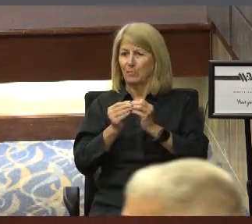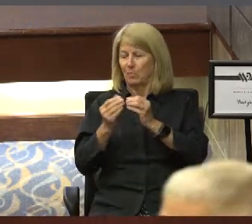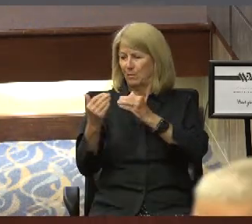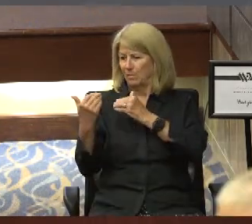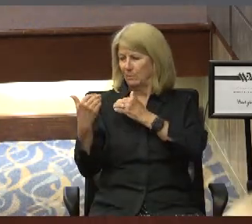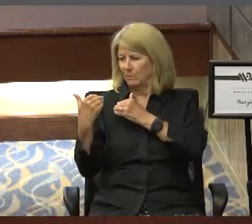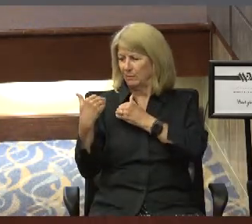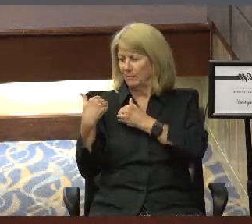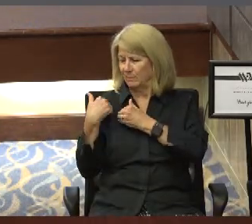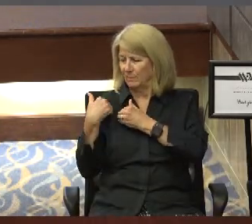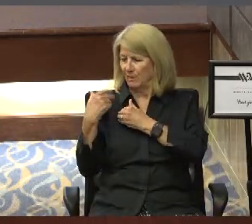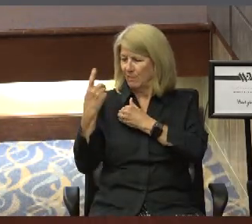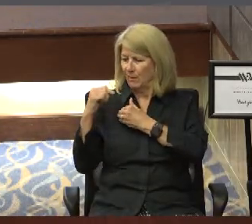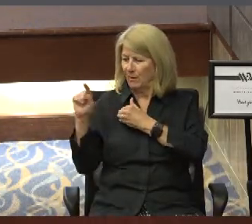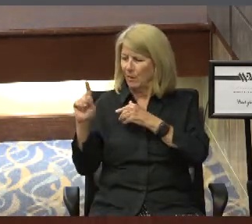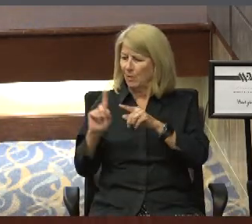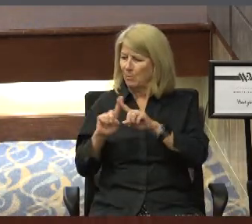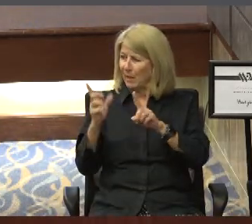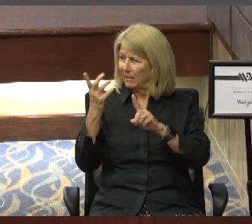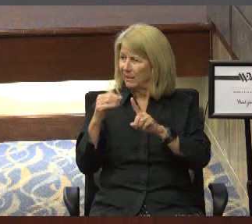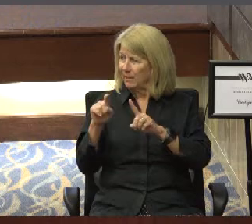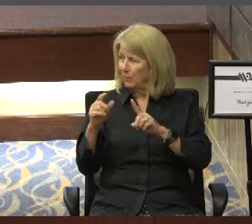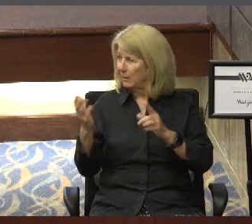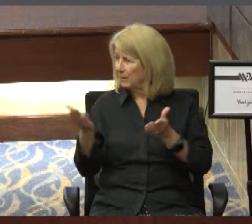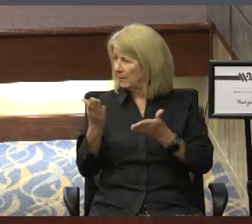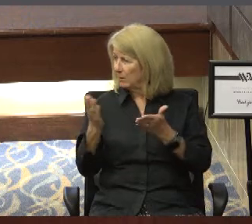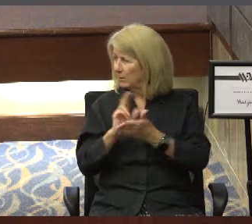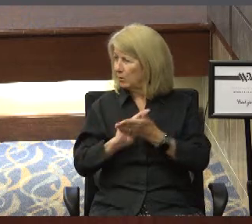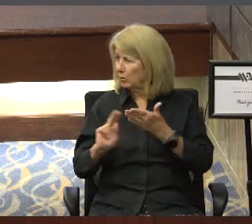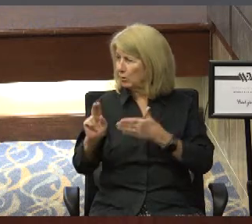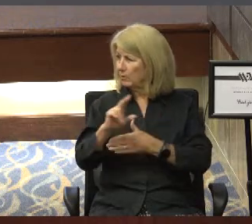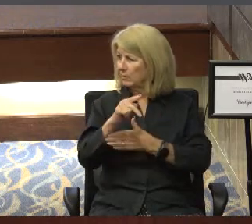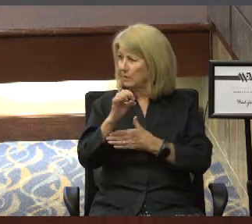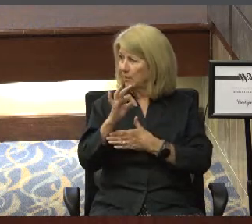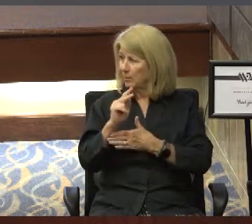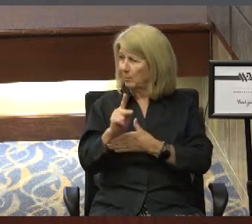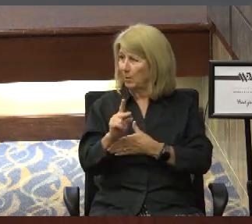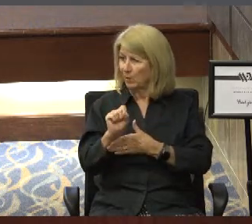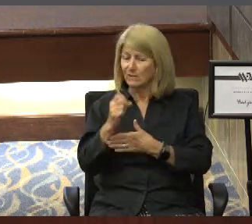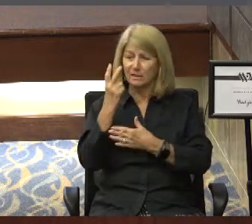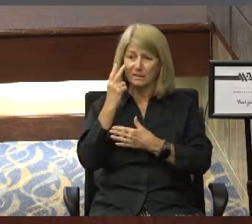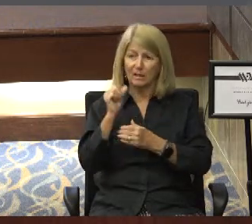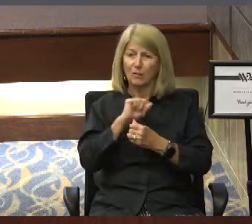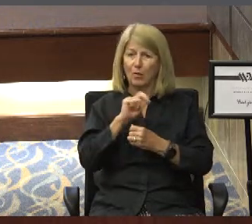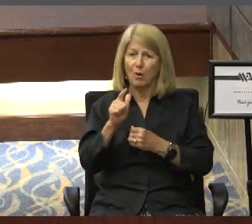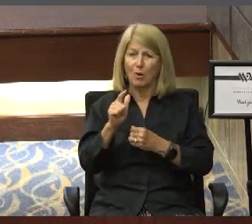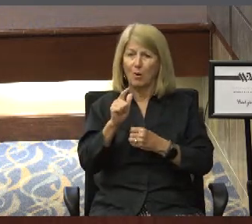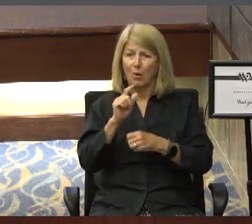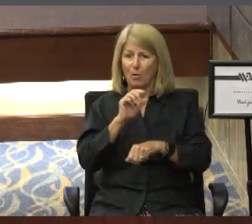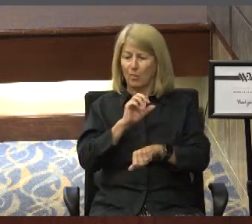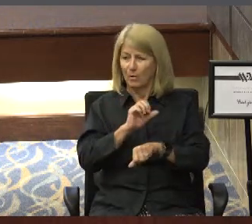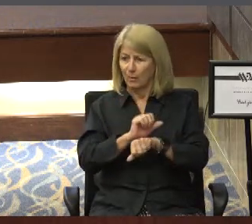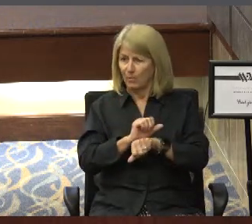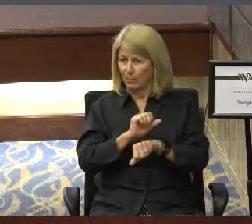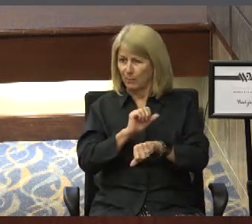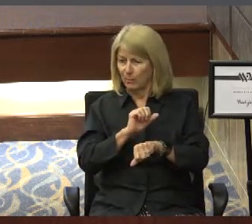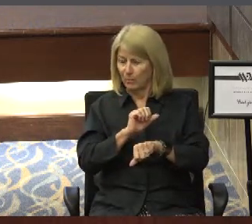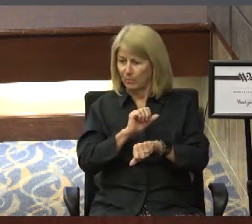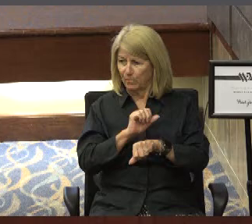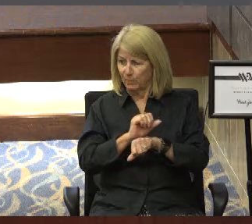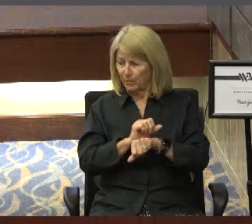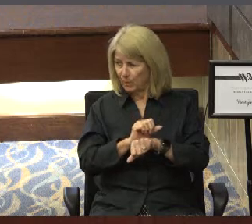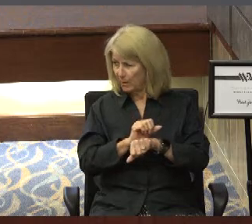too, but anybody who's driven down University Parks lately has kind of seen all the work going on and peeking down Webster to see kind of